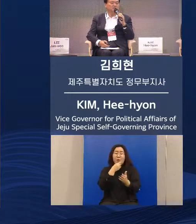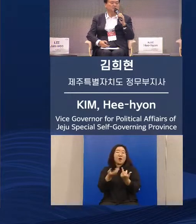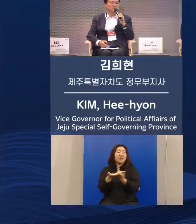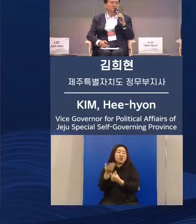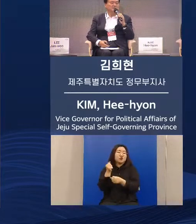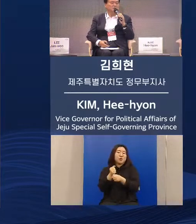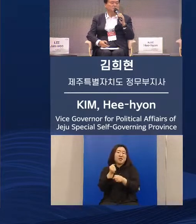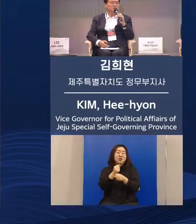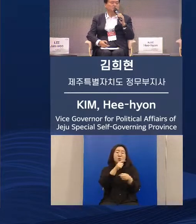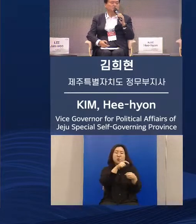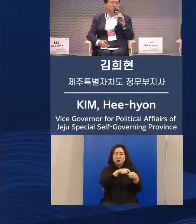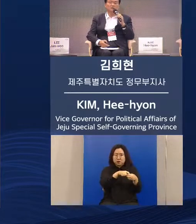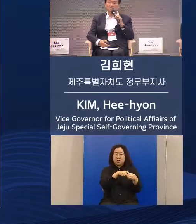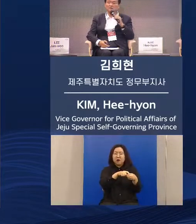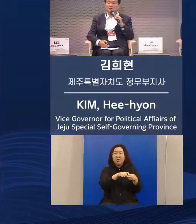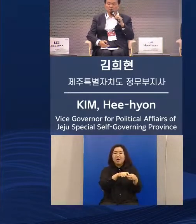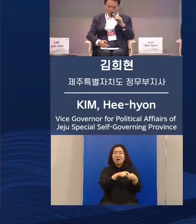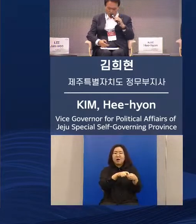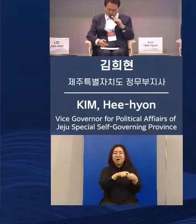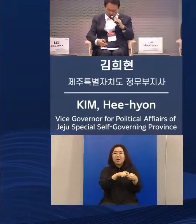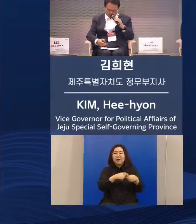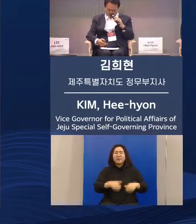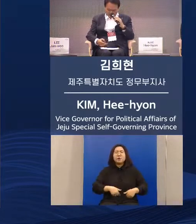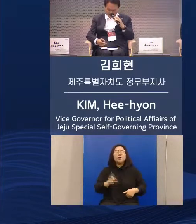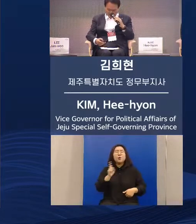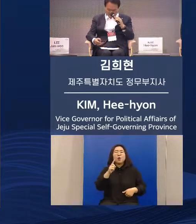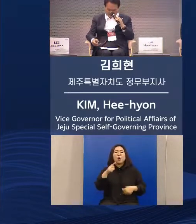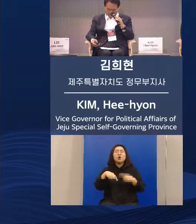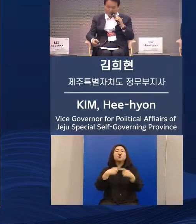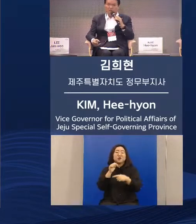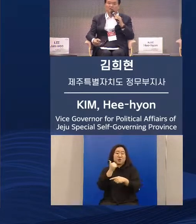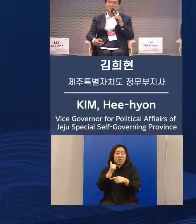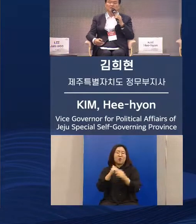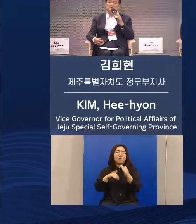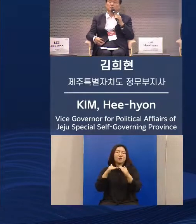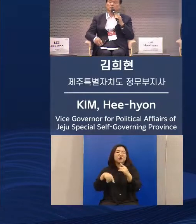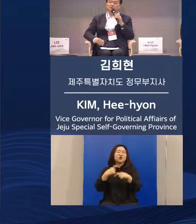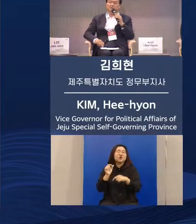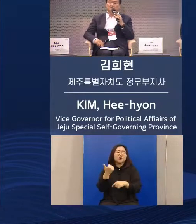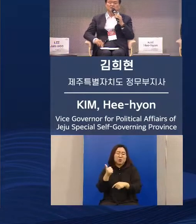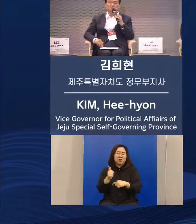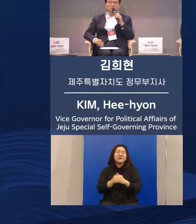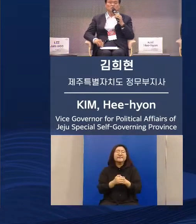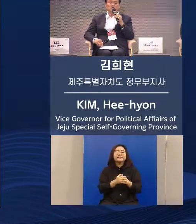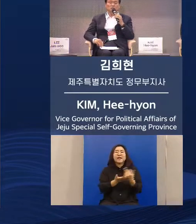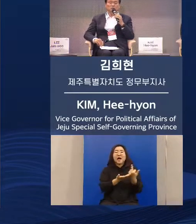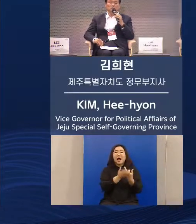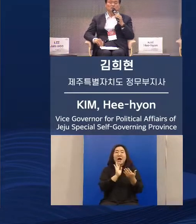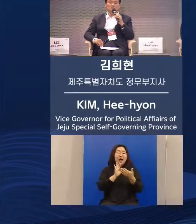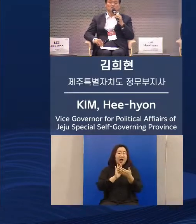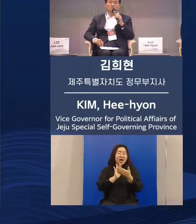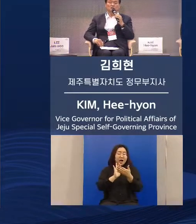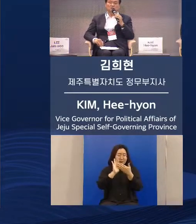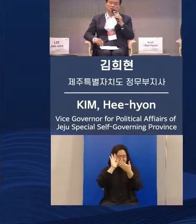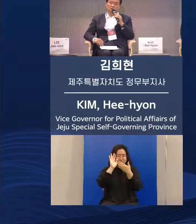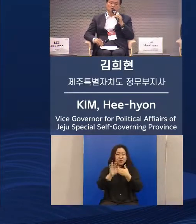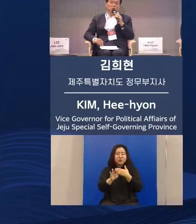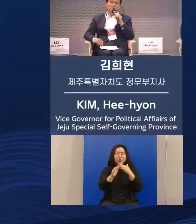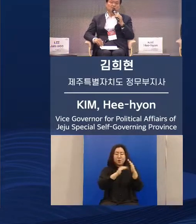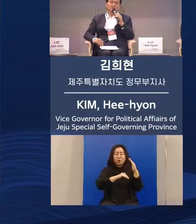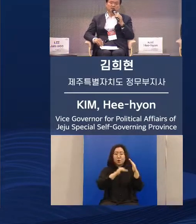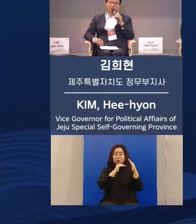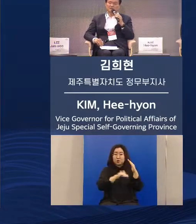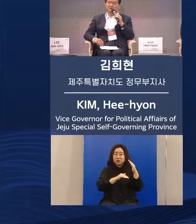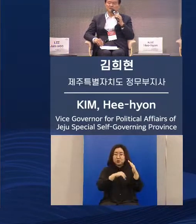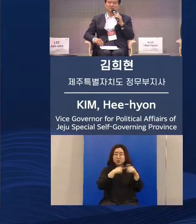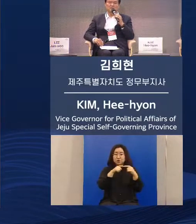Eventually, it will help our citizens' lives shine. So from now on,